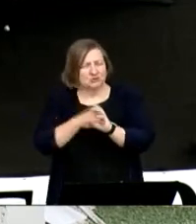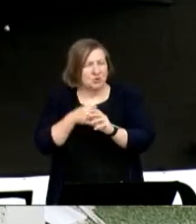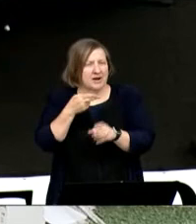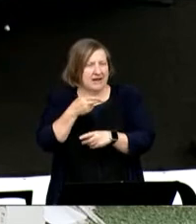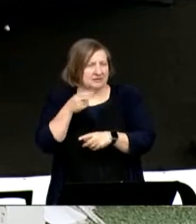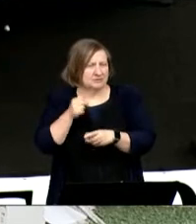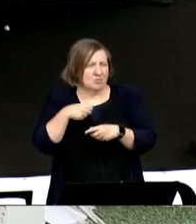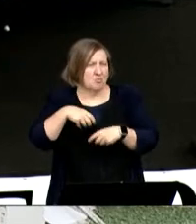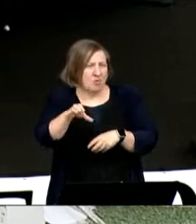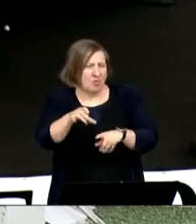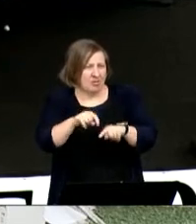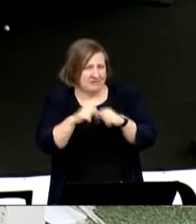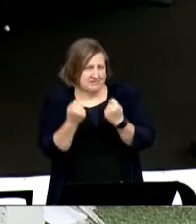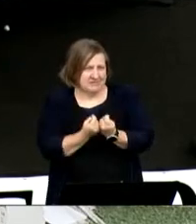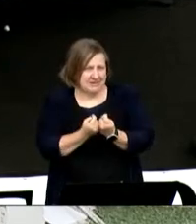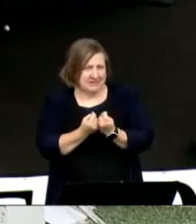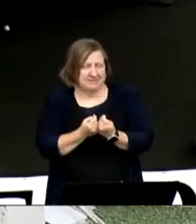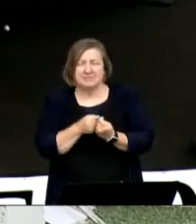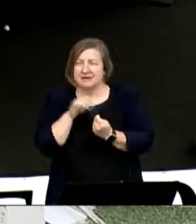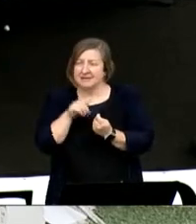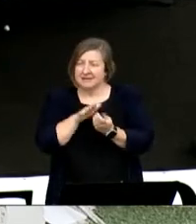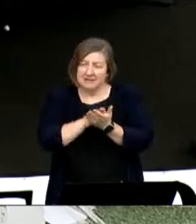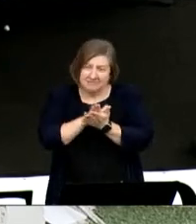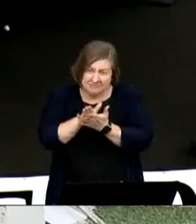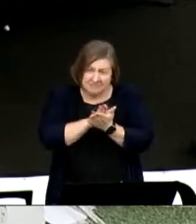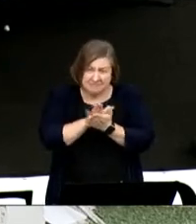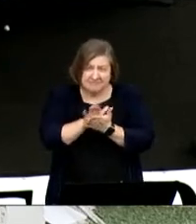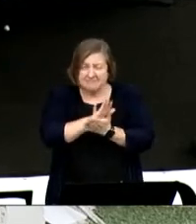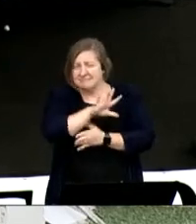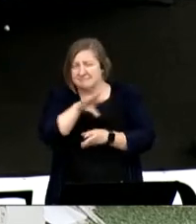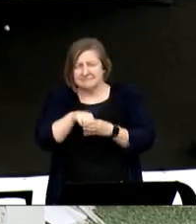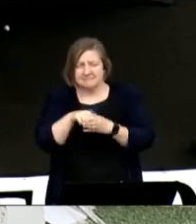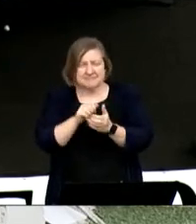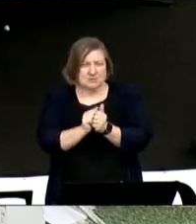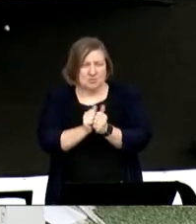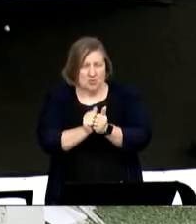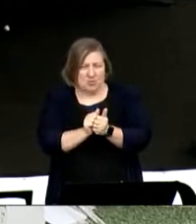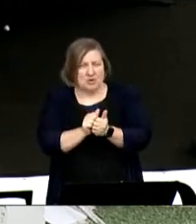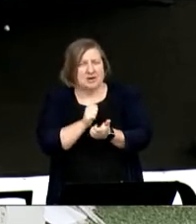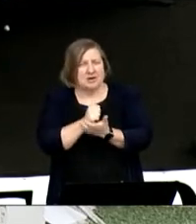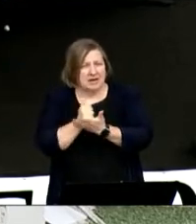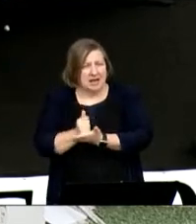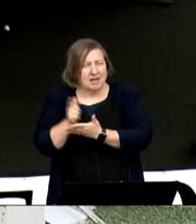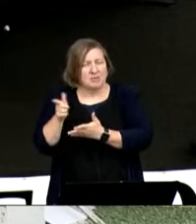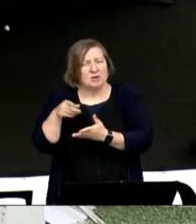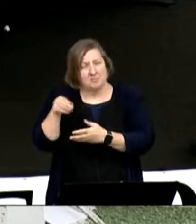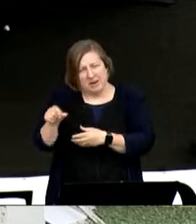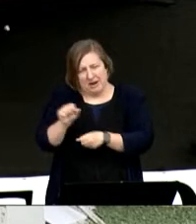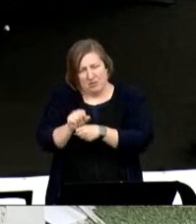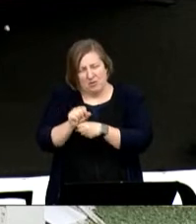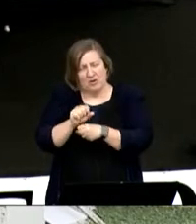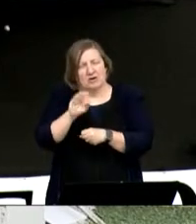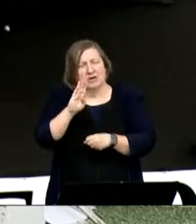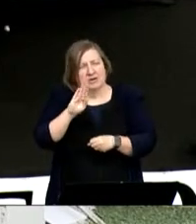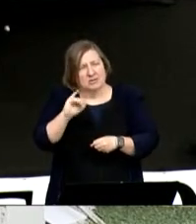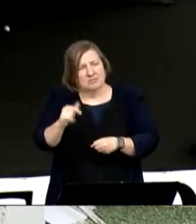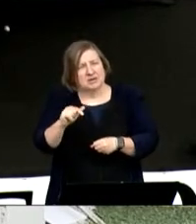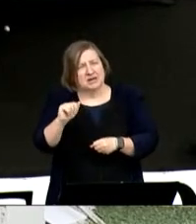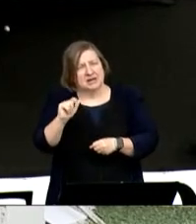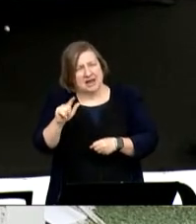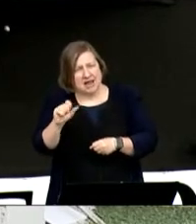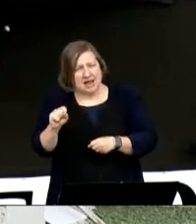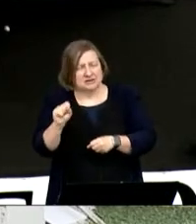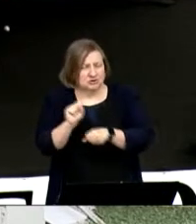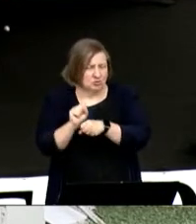bowling team. And she used that passion for the sport to help her get paid work at Big Al's Bowling Alley, where she's worked